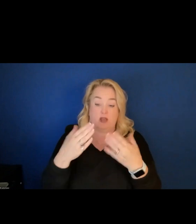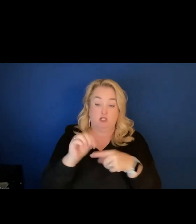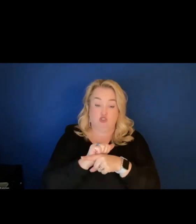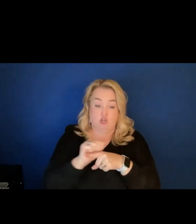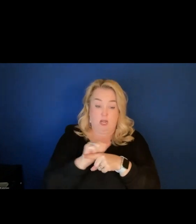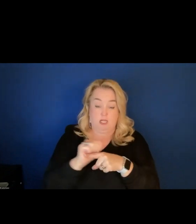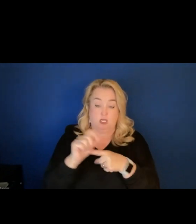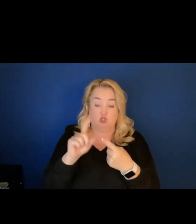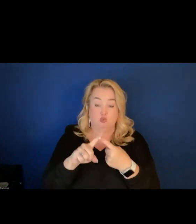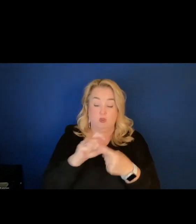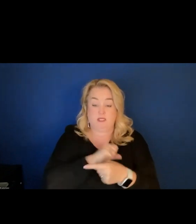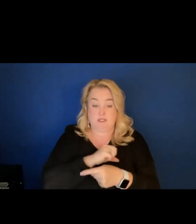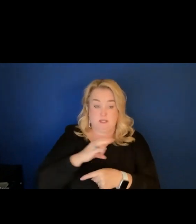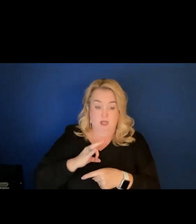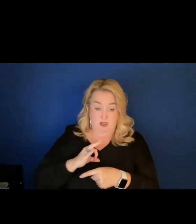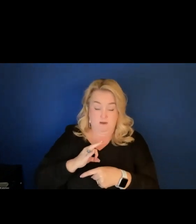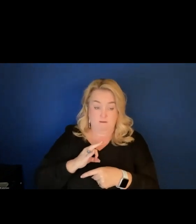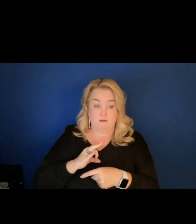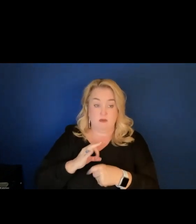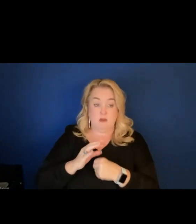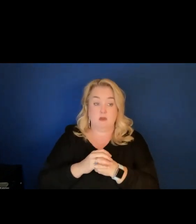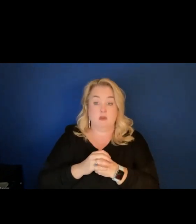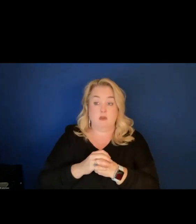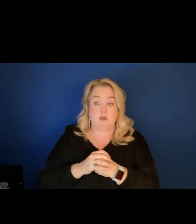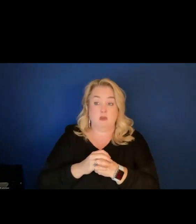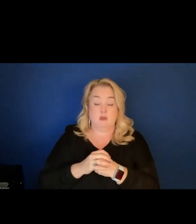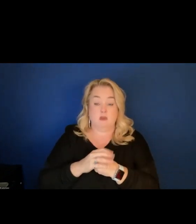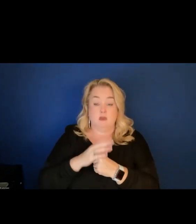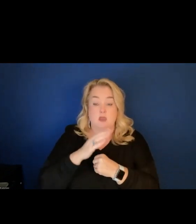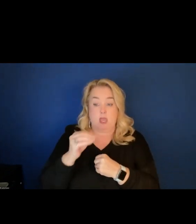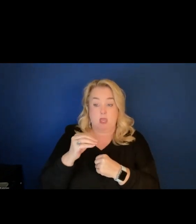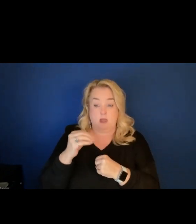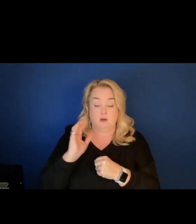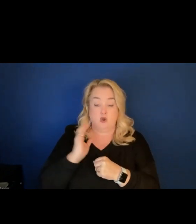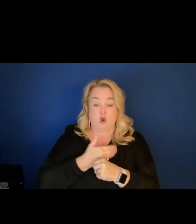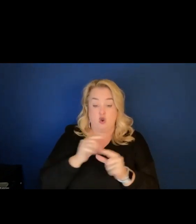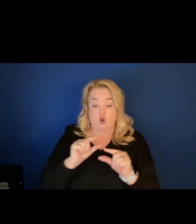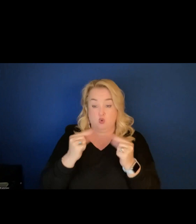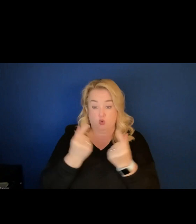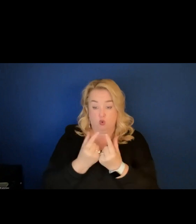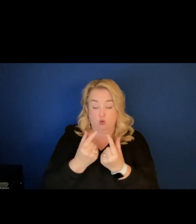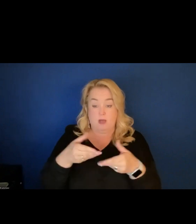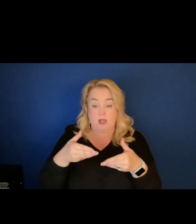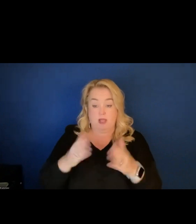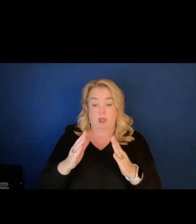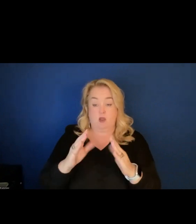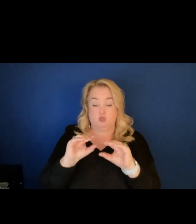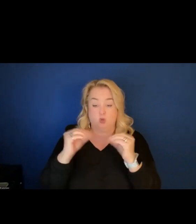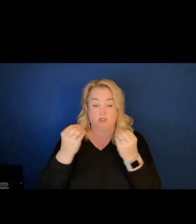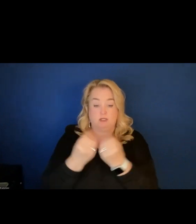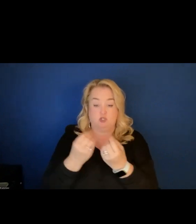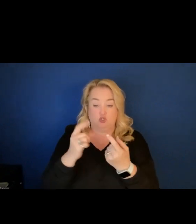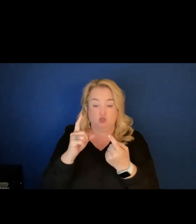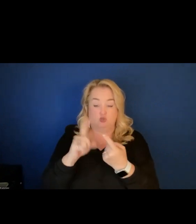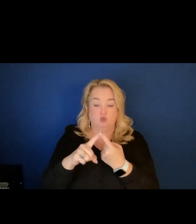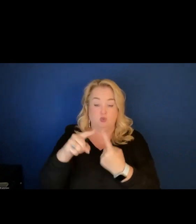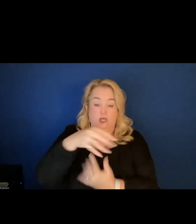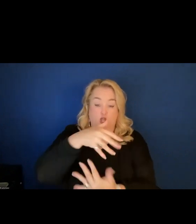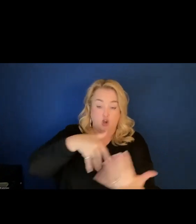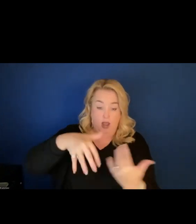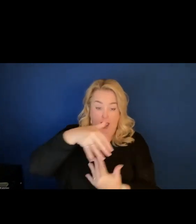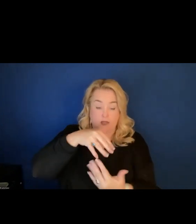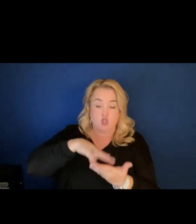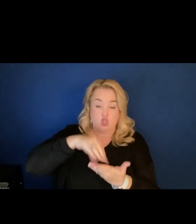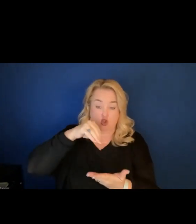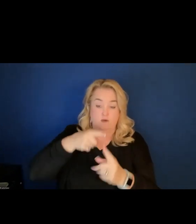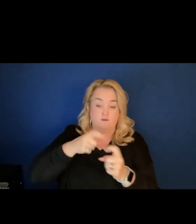of the partner sites we use. And the presence of our group there gives those organizations opportunities to interact and learn